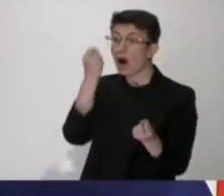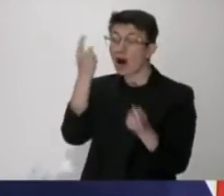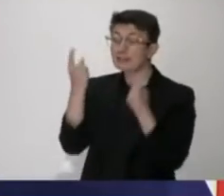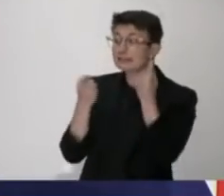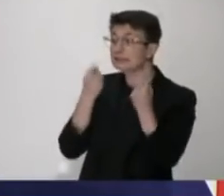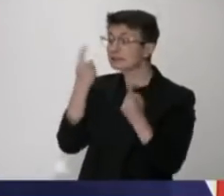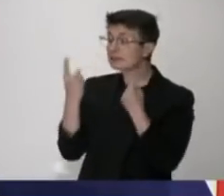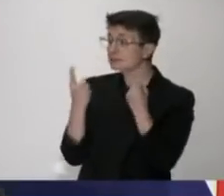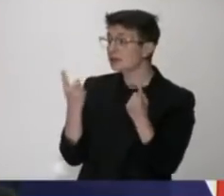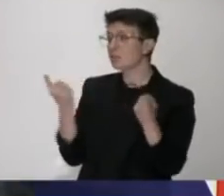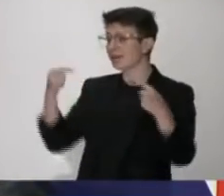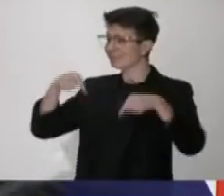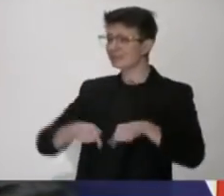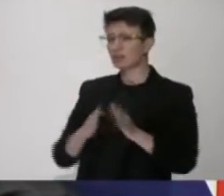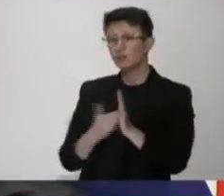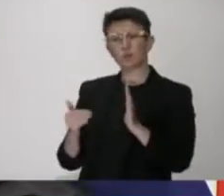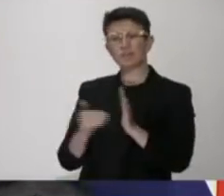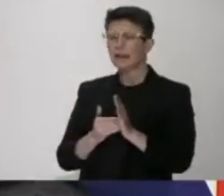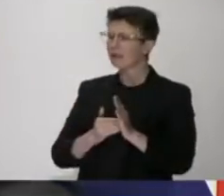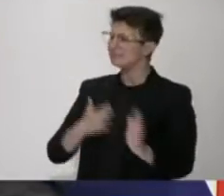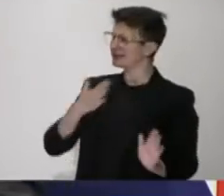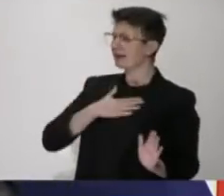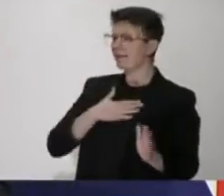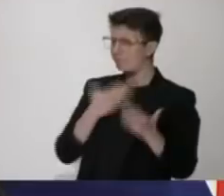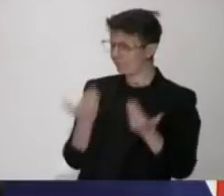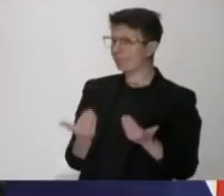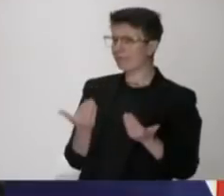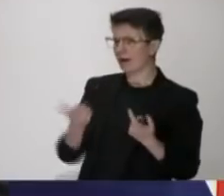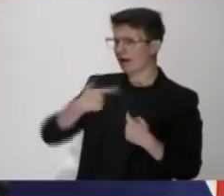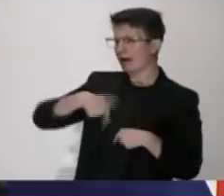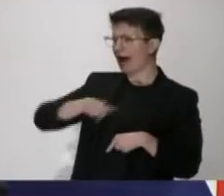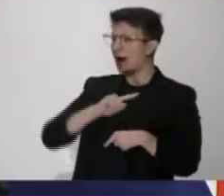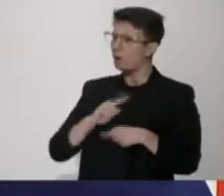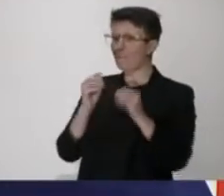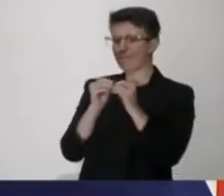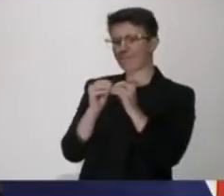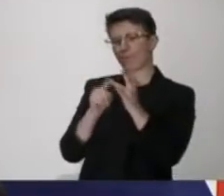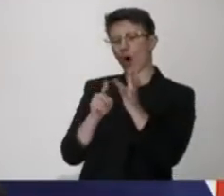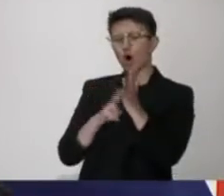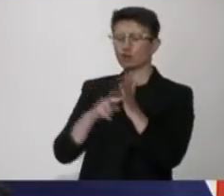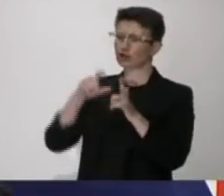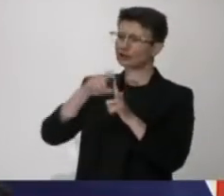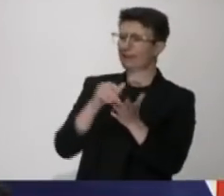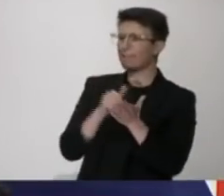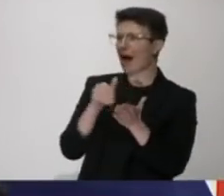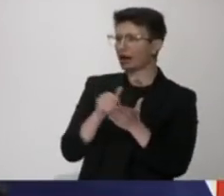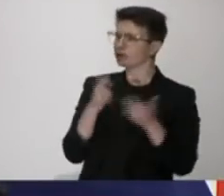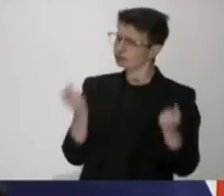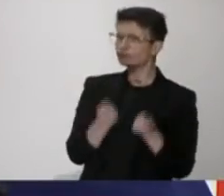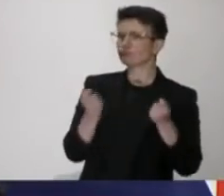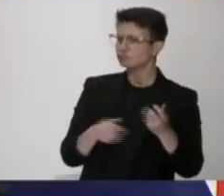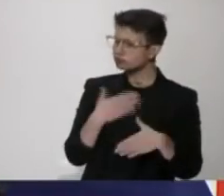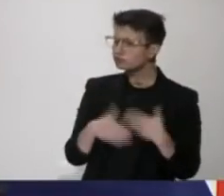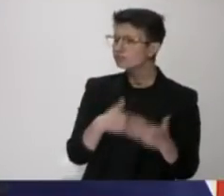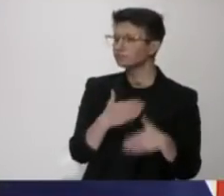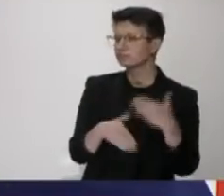we've got a functioning bond market, where our debt is managed well, but those discussions no doubt will carry on around the world for some time to come. We're